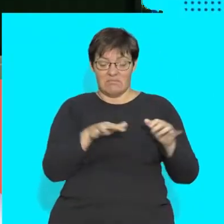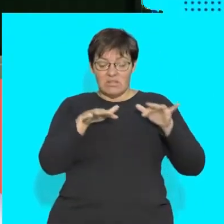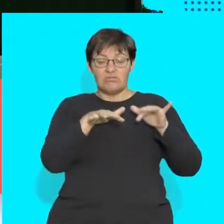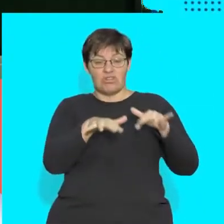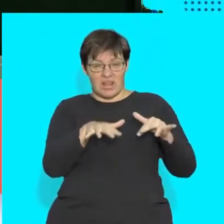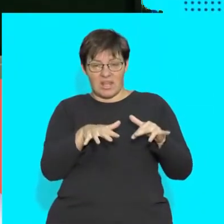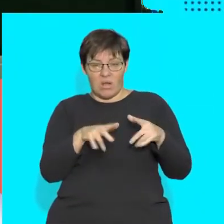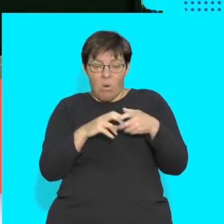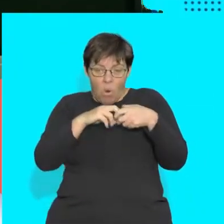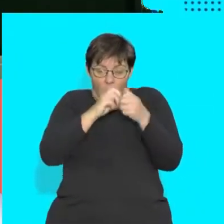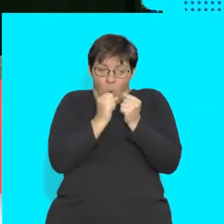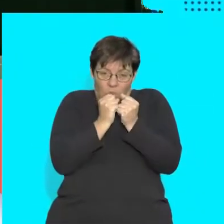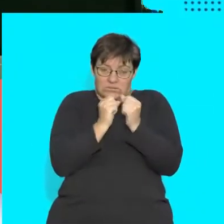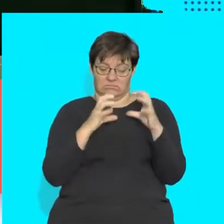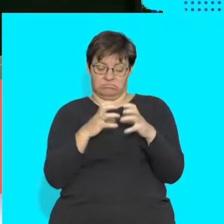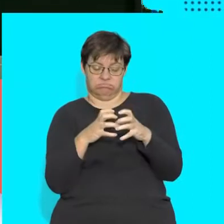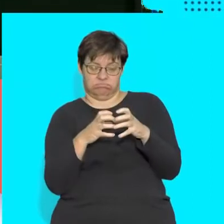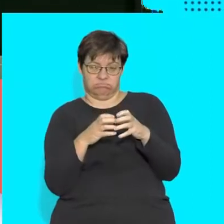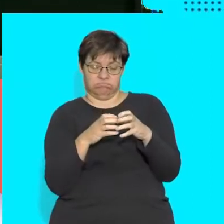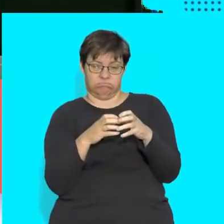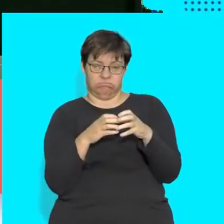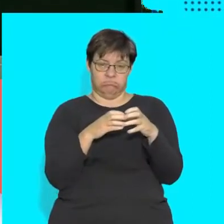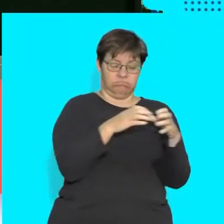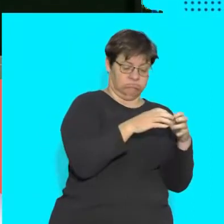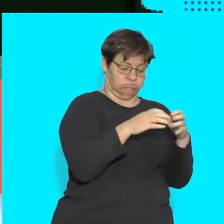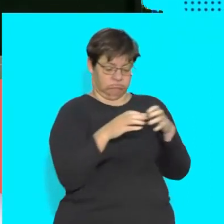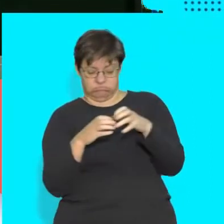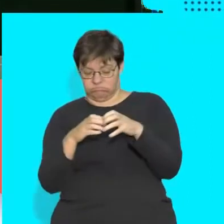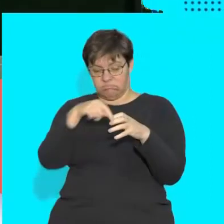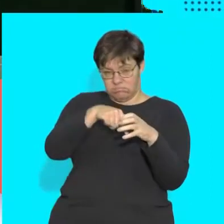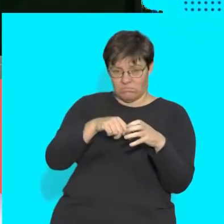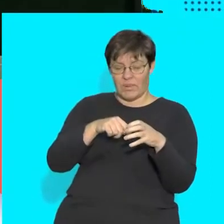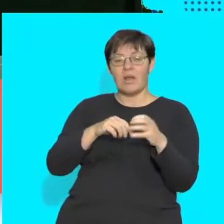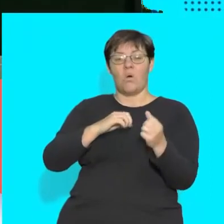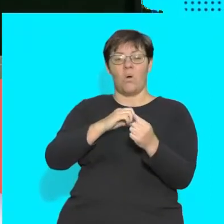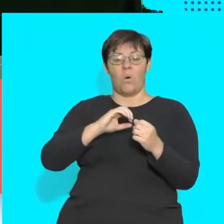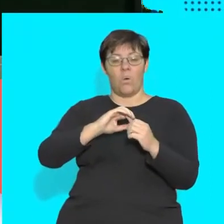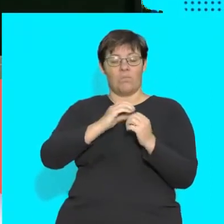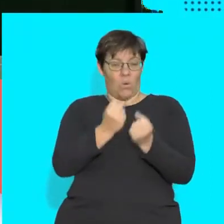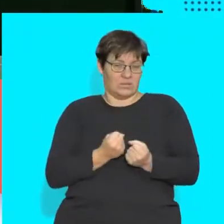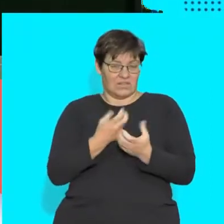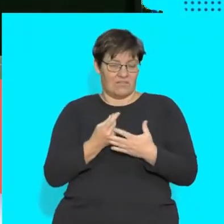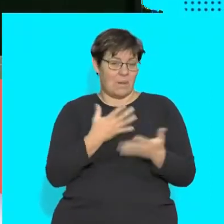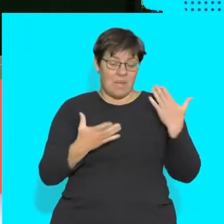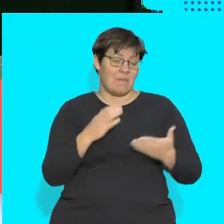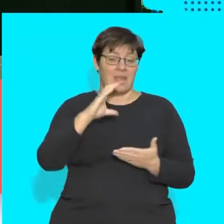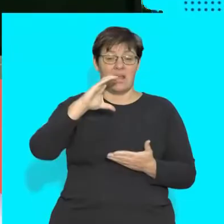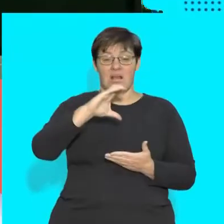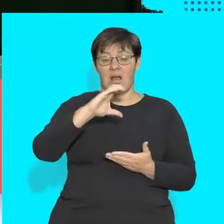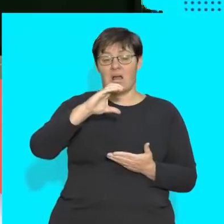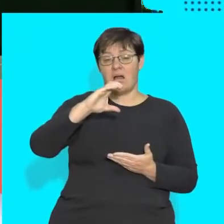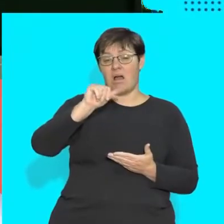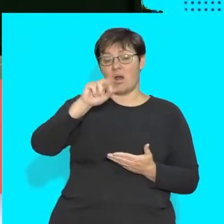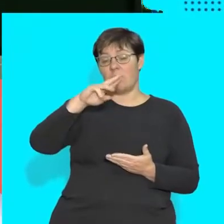is holding things that are going to be inside the cell. And some of it might be my carbohydrates that are